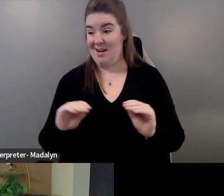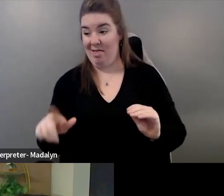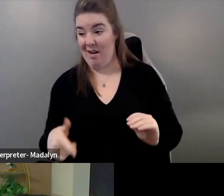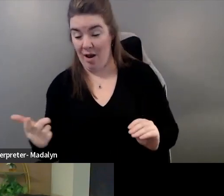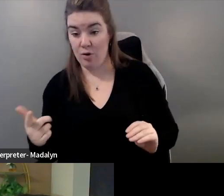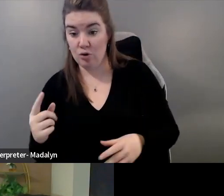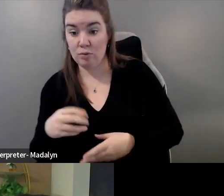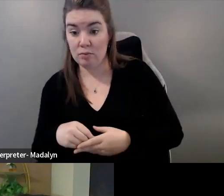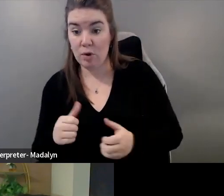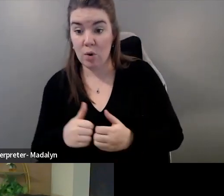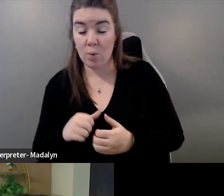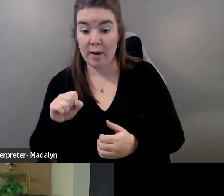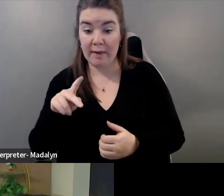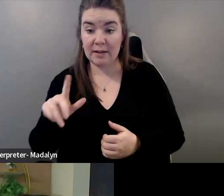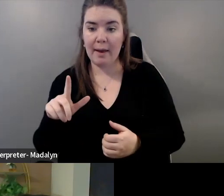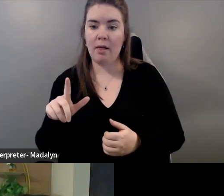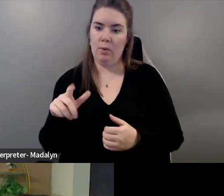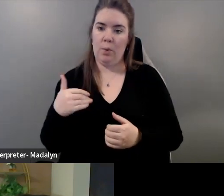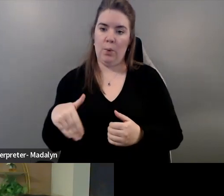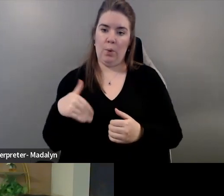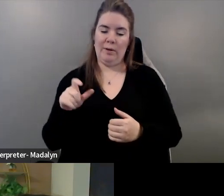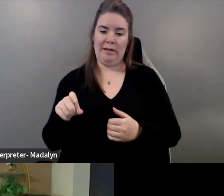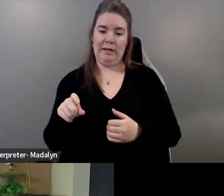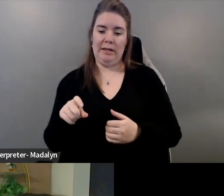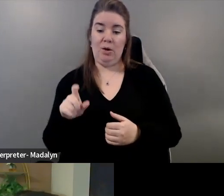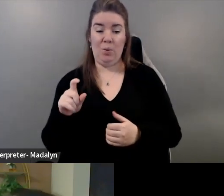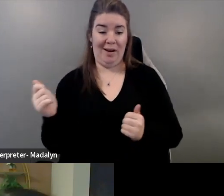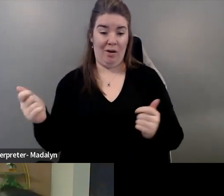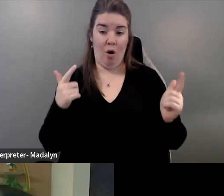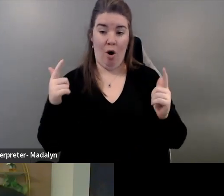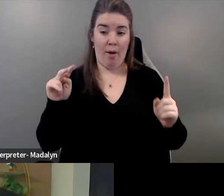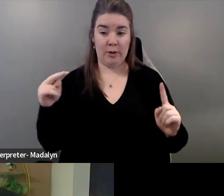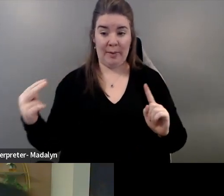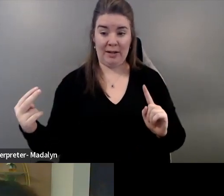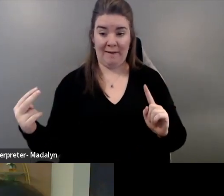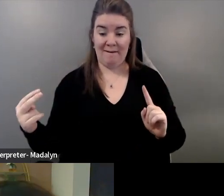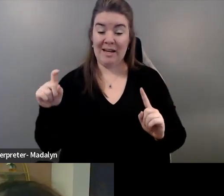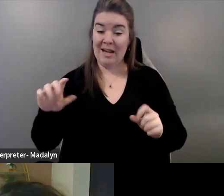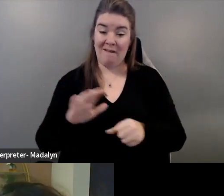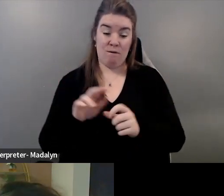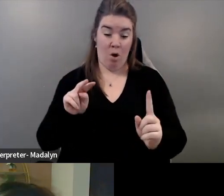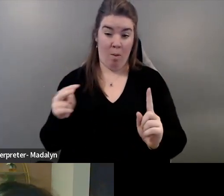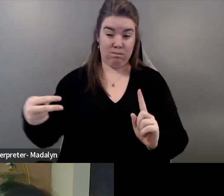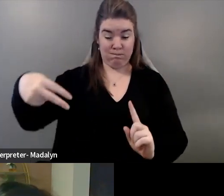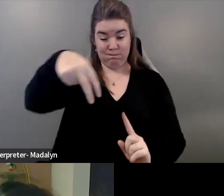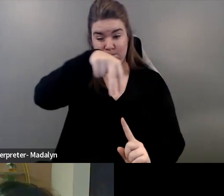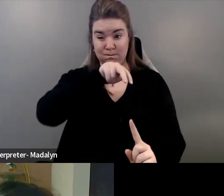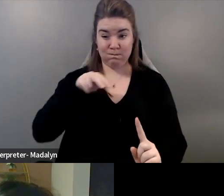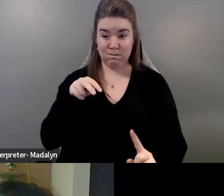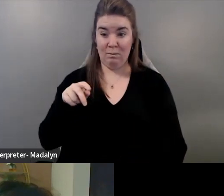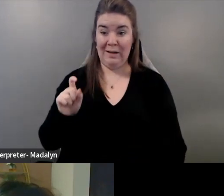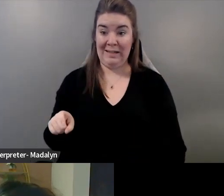Without everyone's perspective, we can't hope to see everyone's point of view. It sounds really silly to say it, but it's so true,